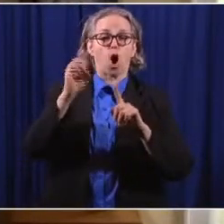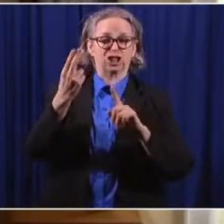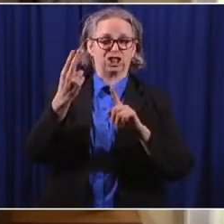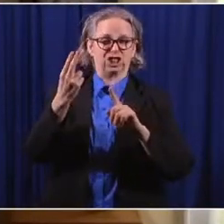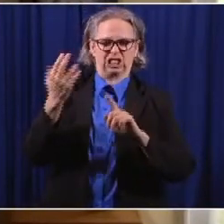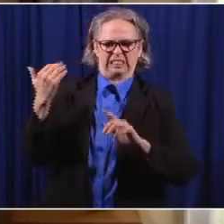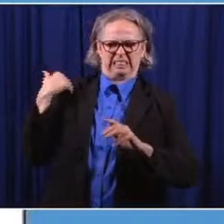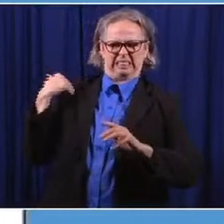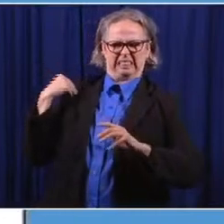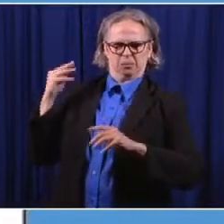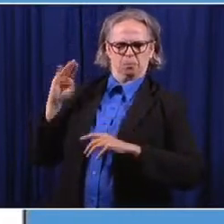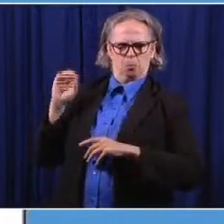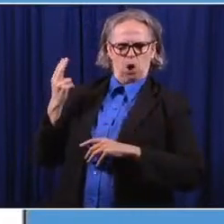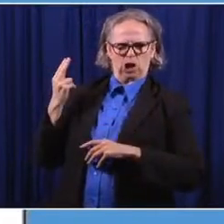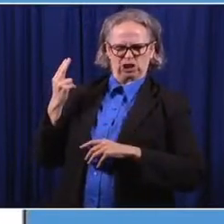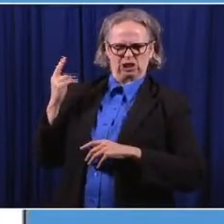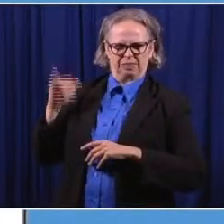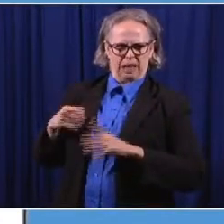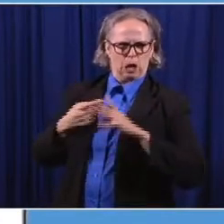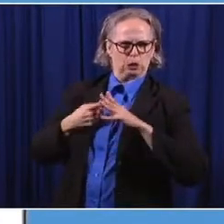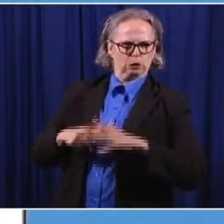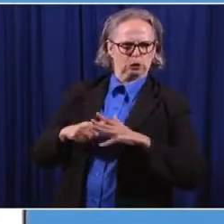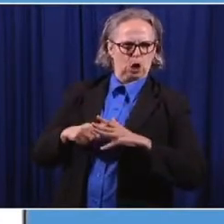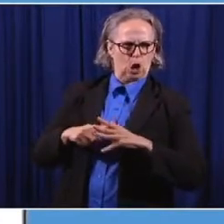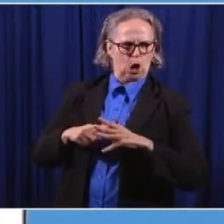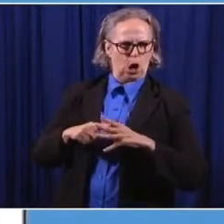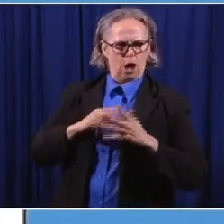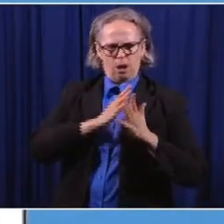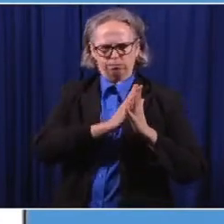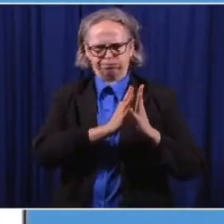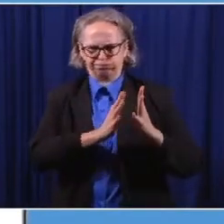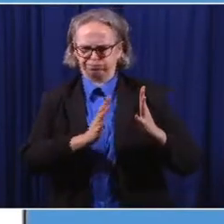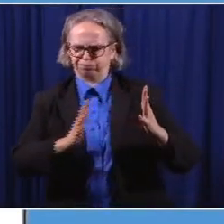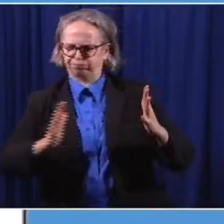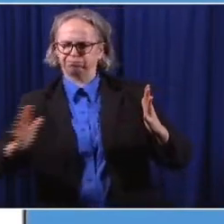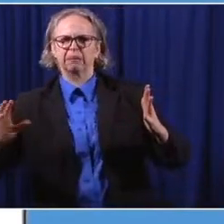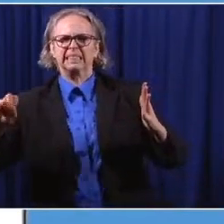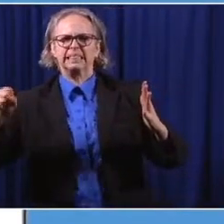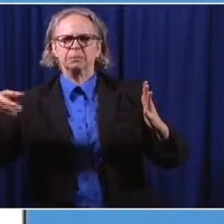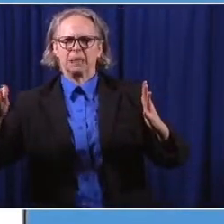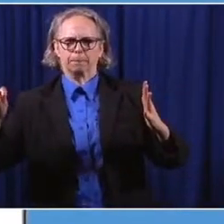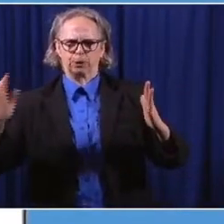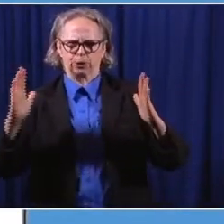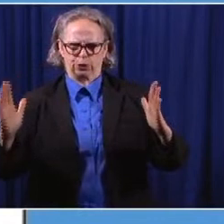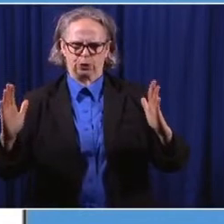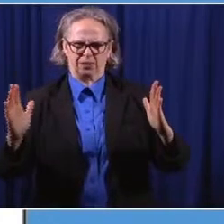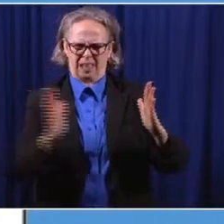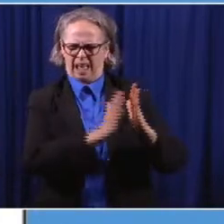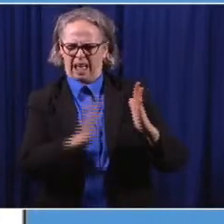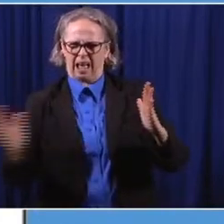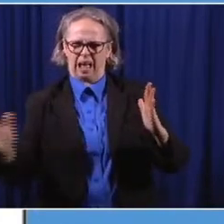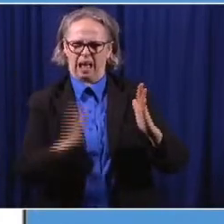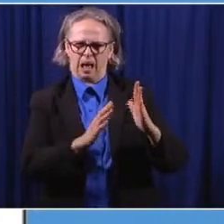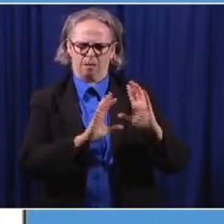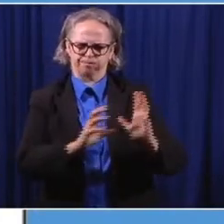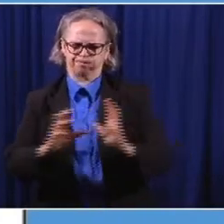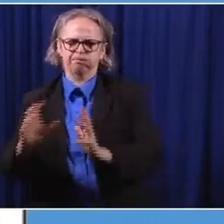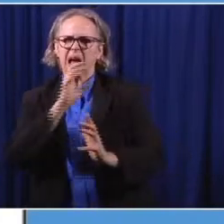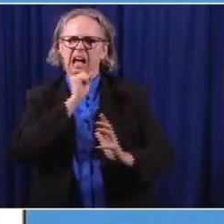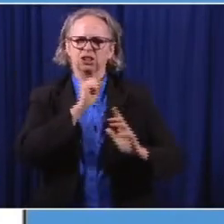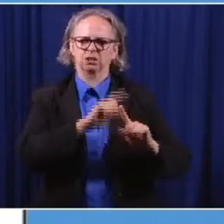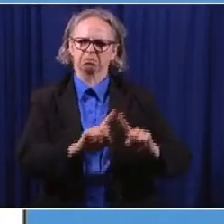percentage of cases, and then into September. And as you can see, as far as cases, this first